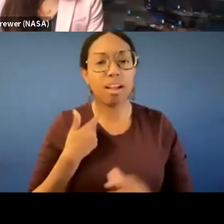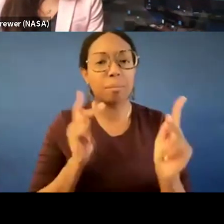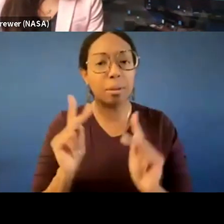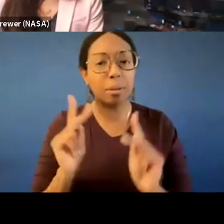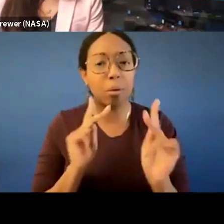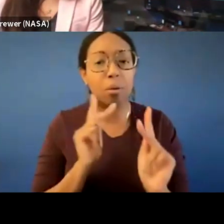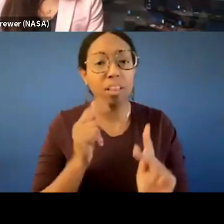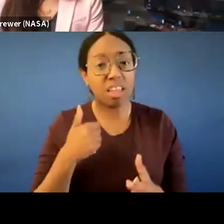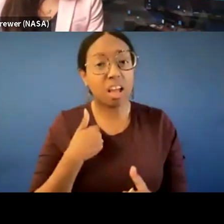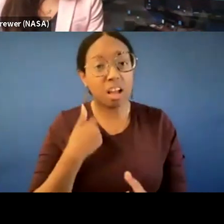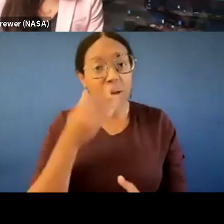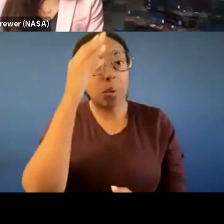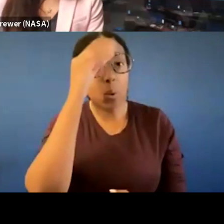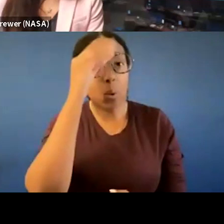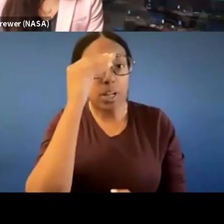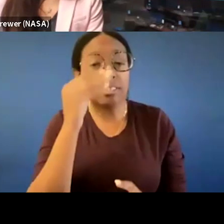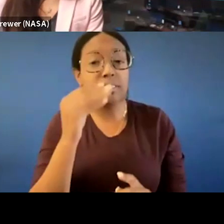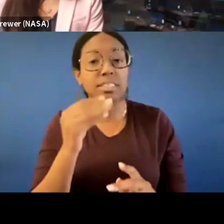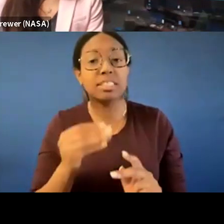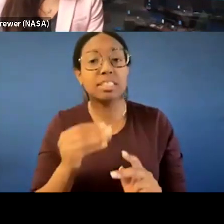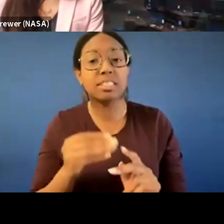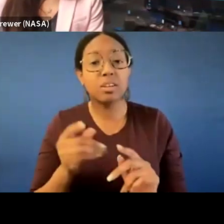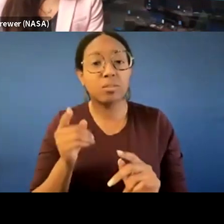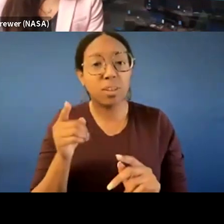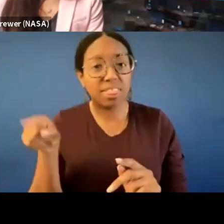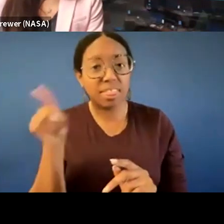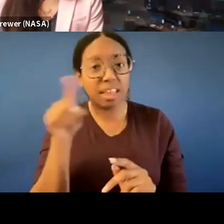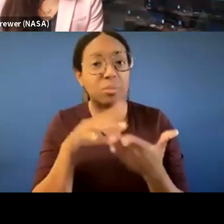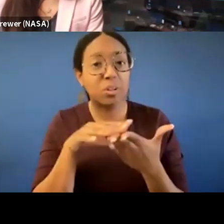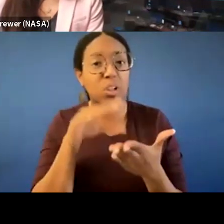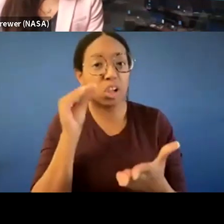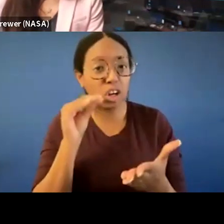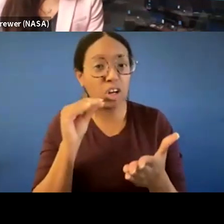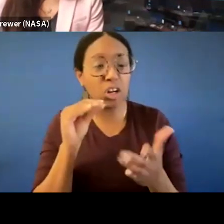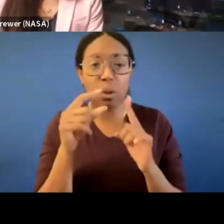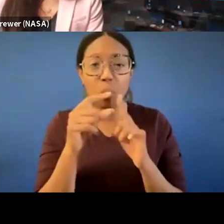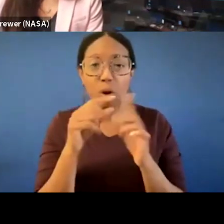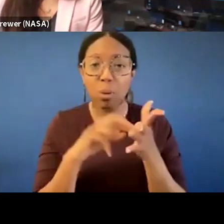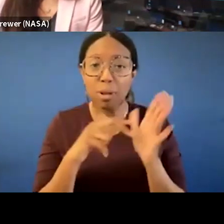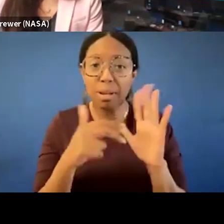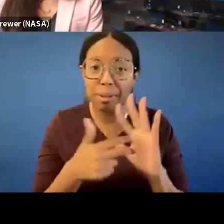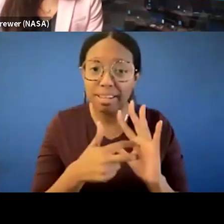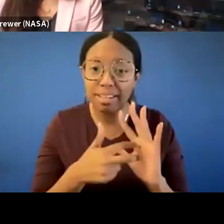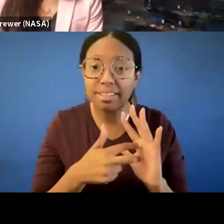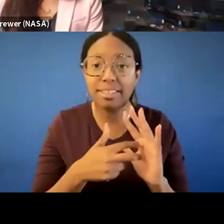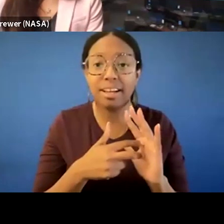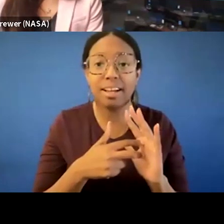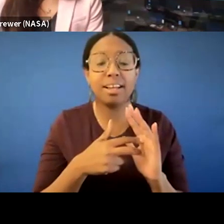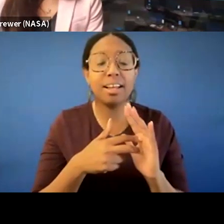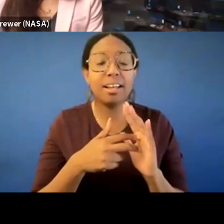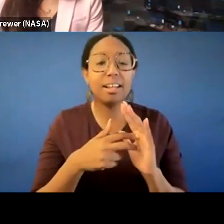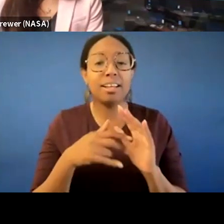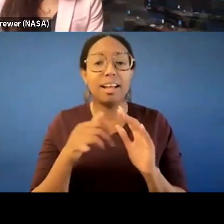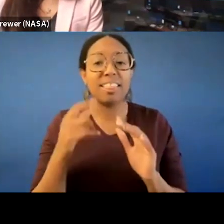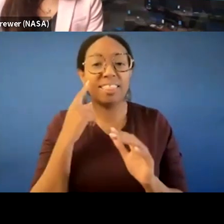in particular with a definition, a working and useful definition of this term is, I